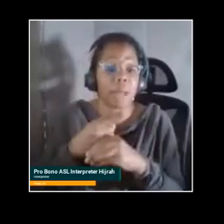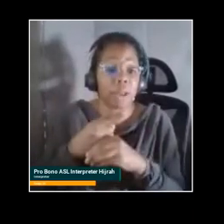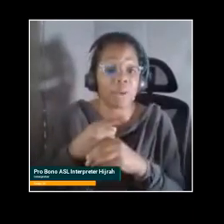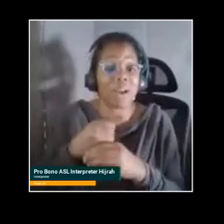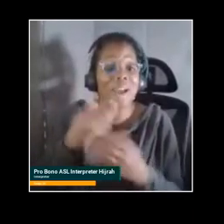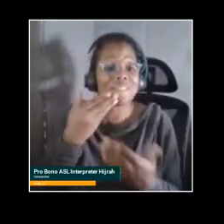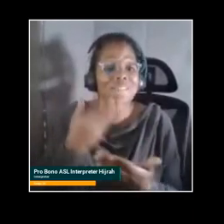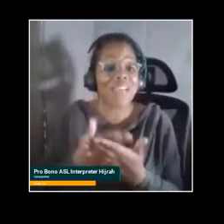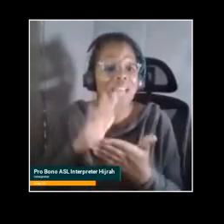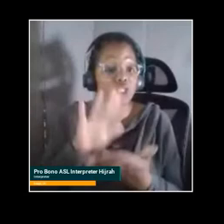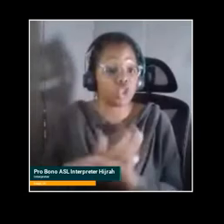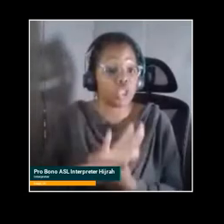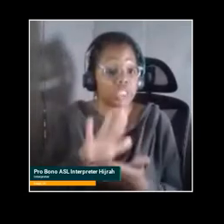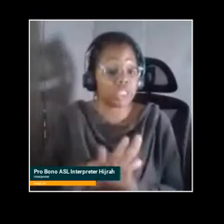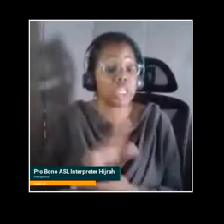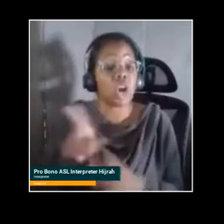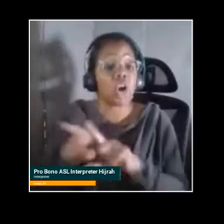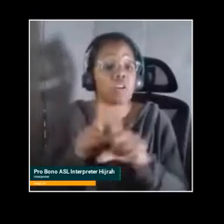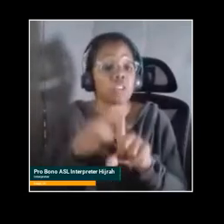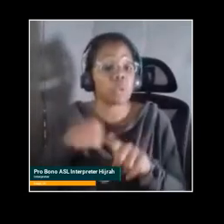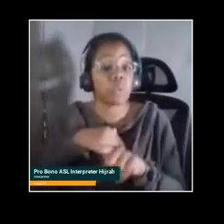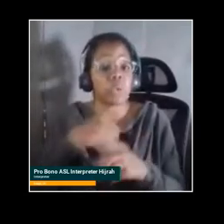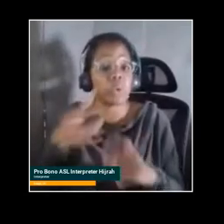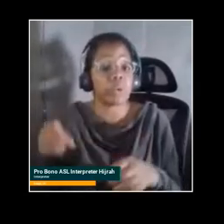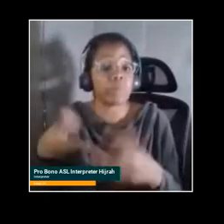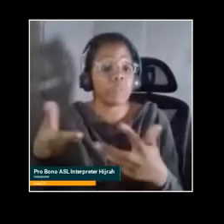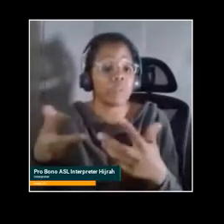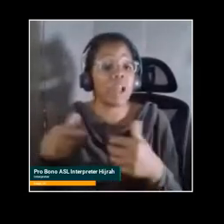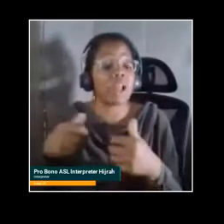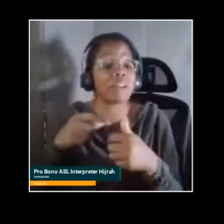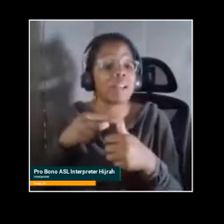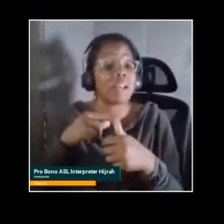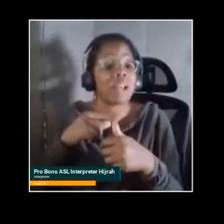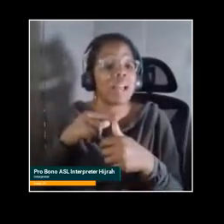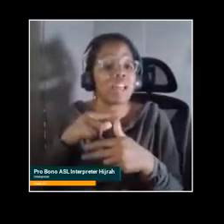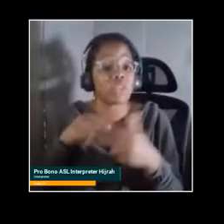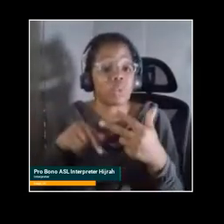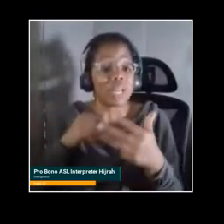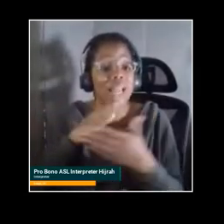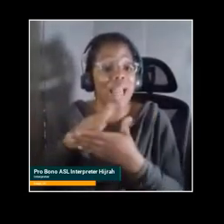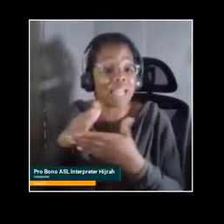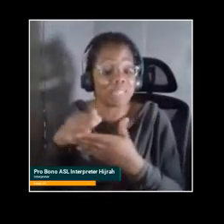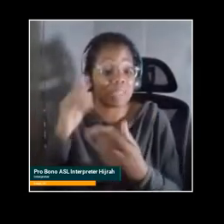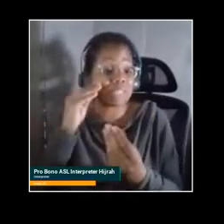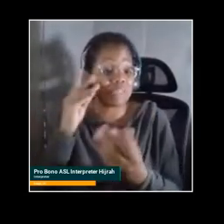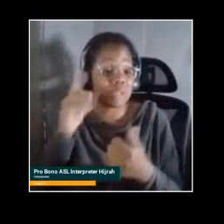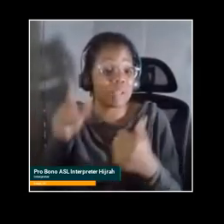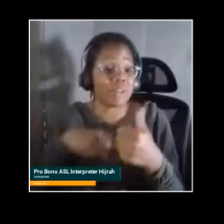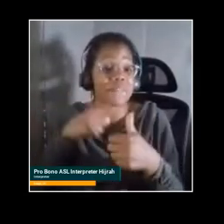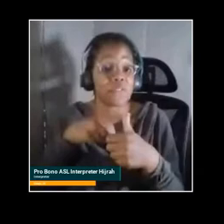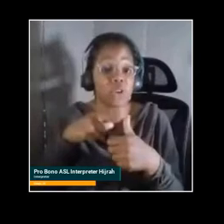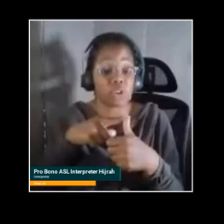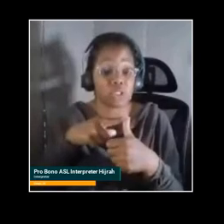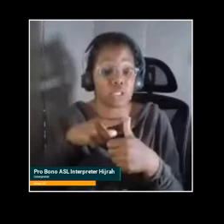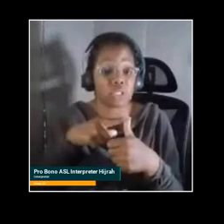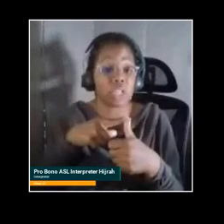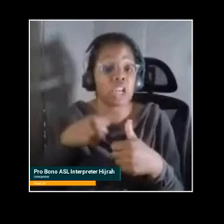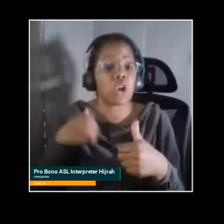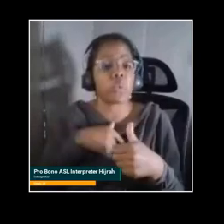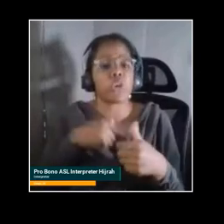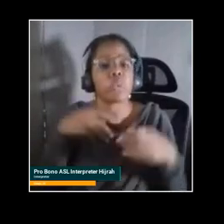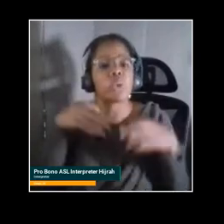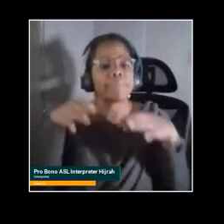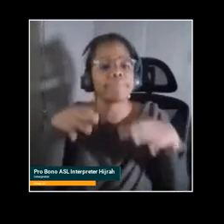sheets, we are also trying to provide three aspects of this information. The first aspect is really a snapshot of